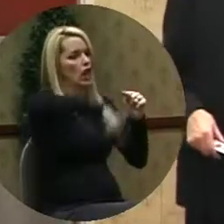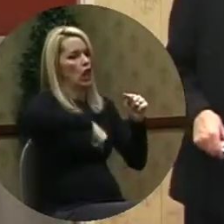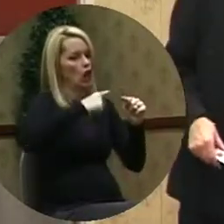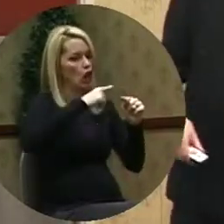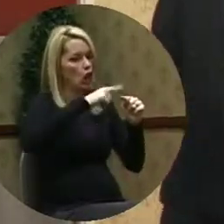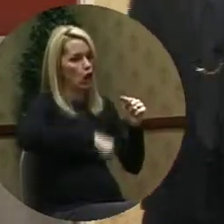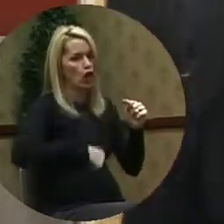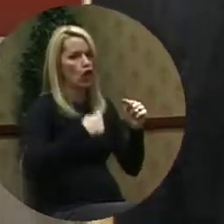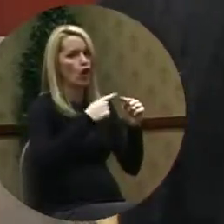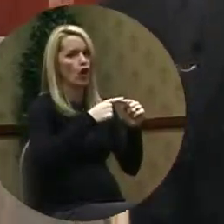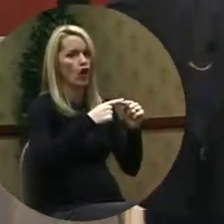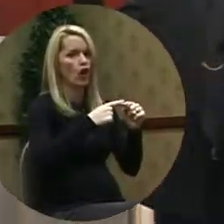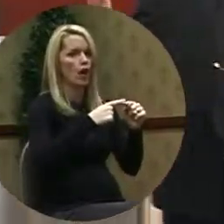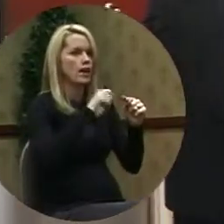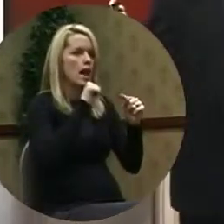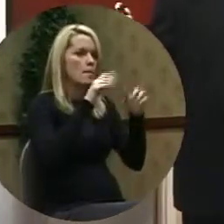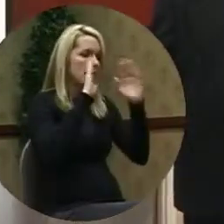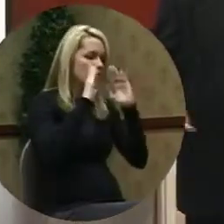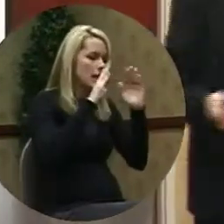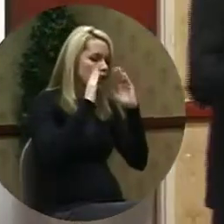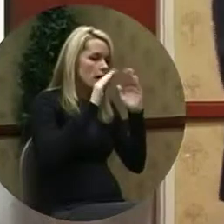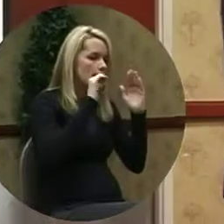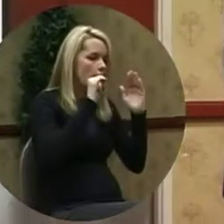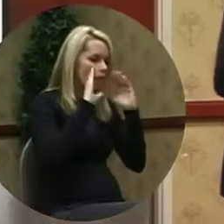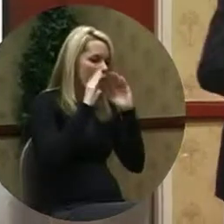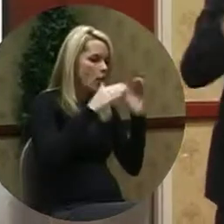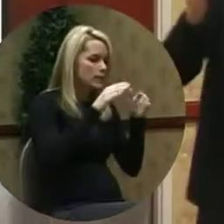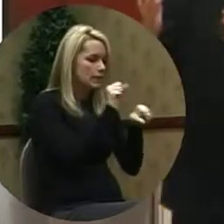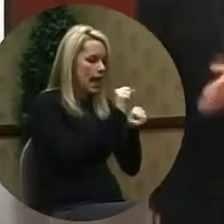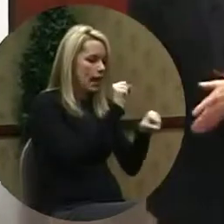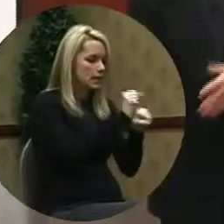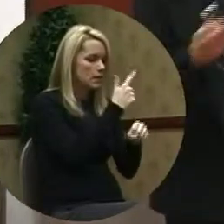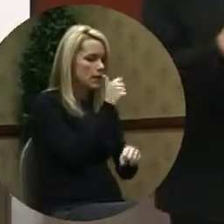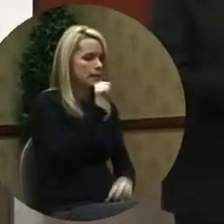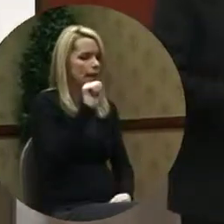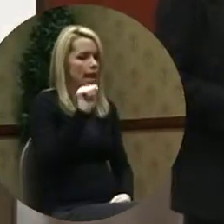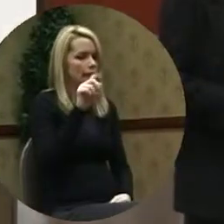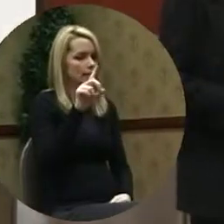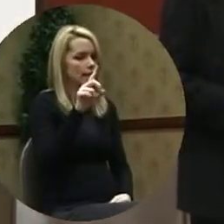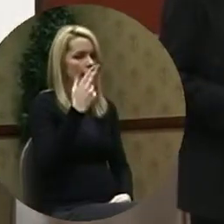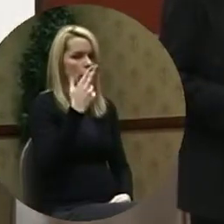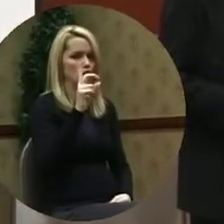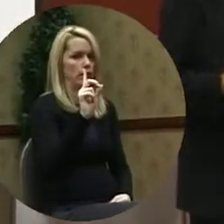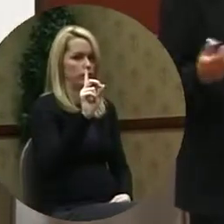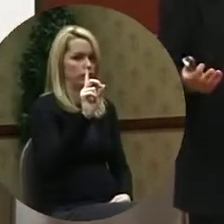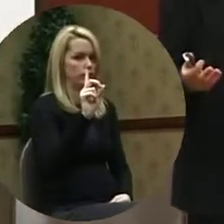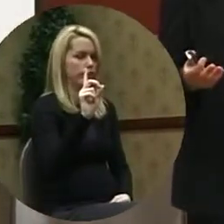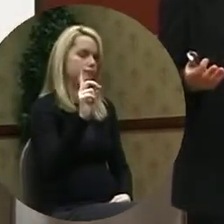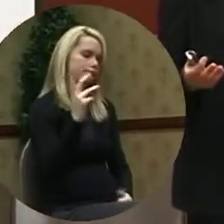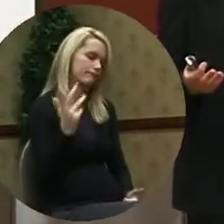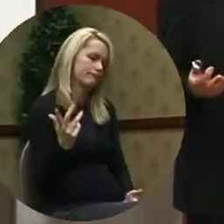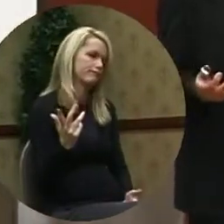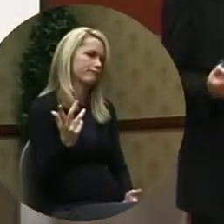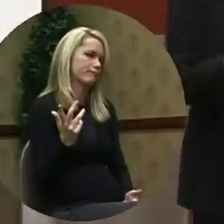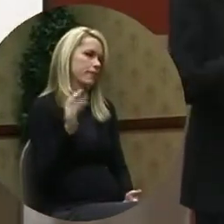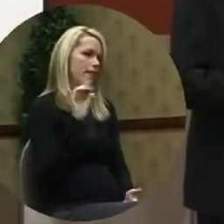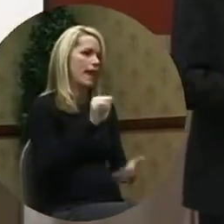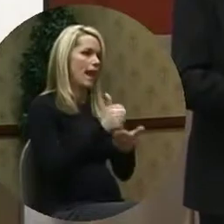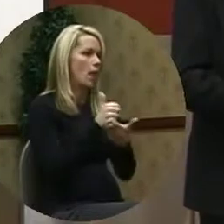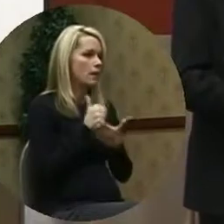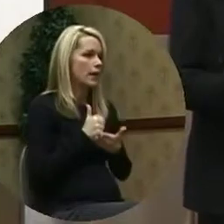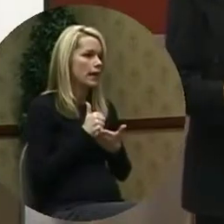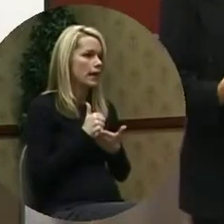They're inattentive and off task because they have ADHD. If they have ADHD, we know that because they're inattentive and off task. Does that help me? Do I